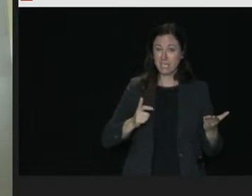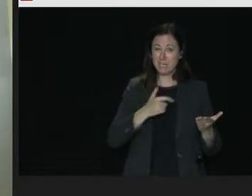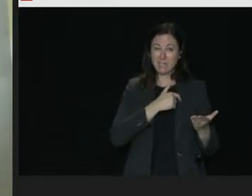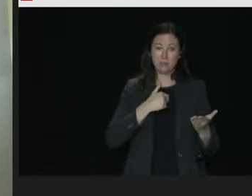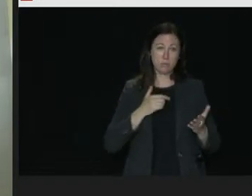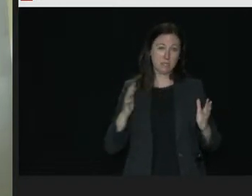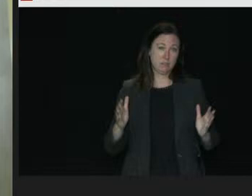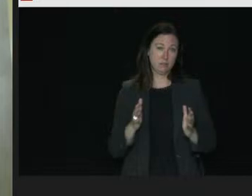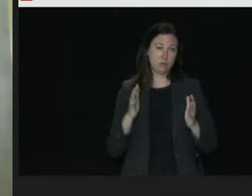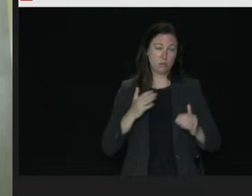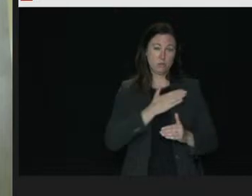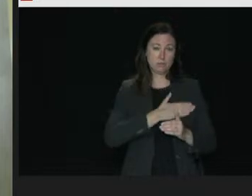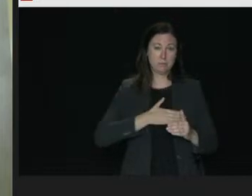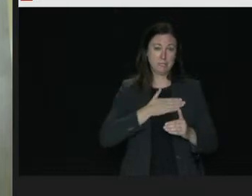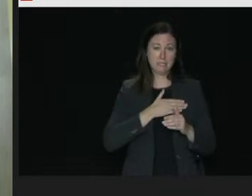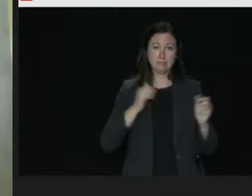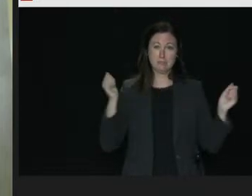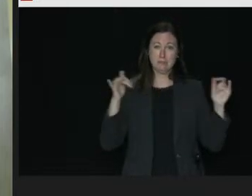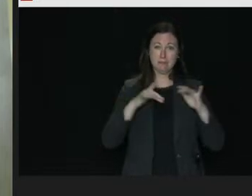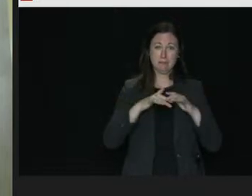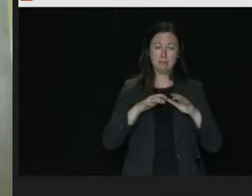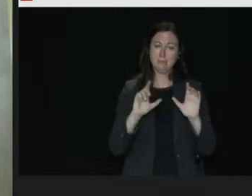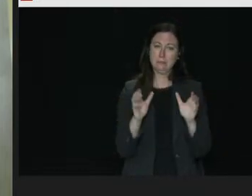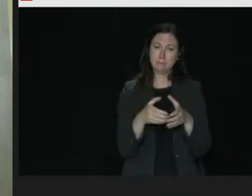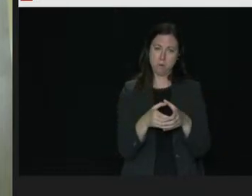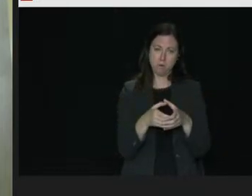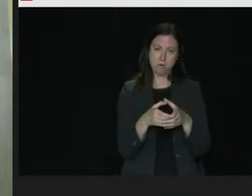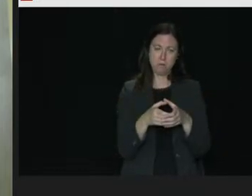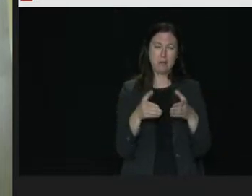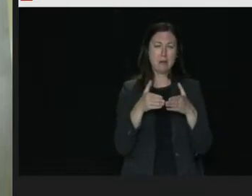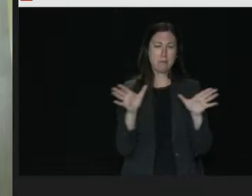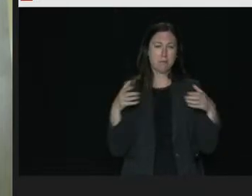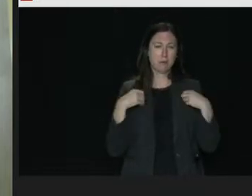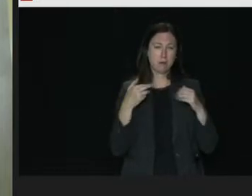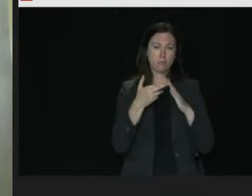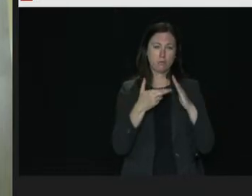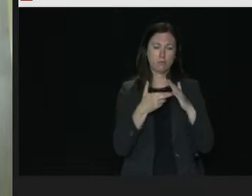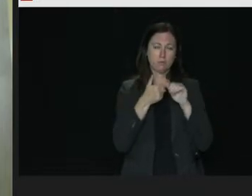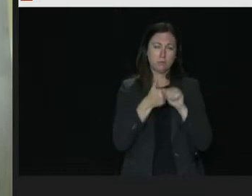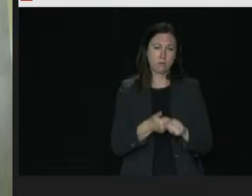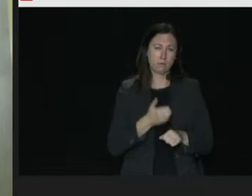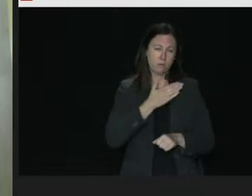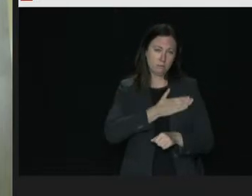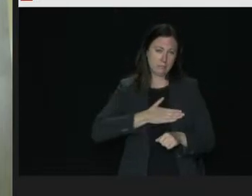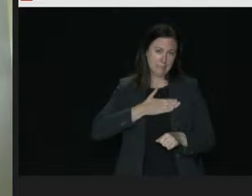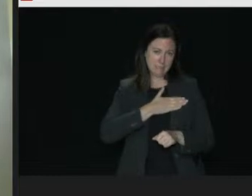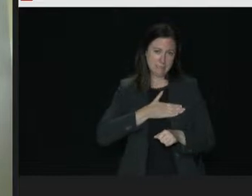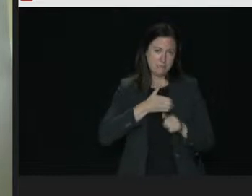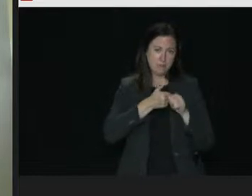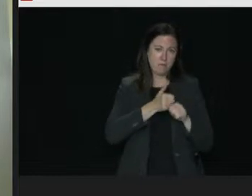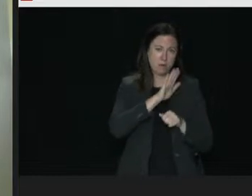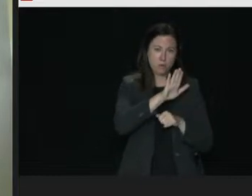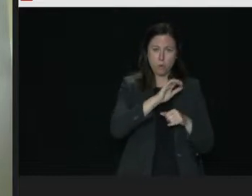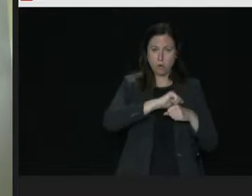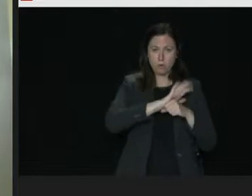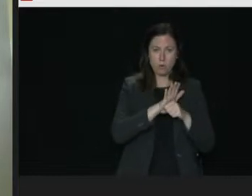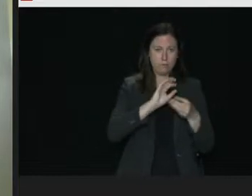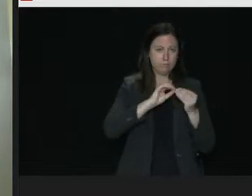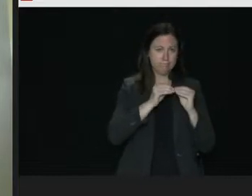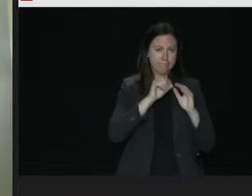keep gatherings small and follow local public health advice based on the local epidemiological